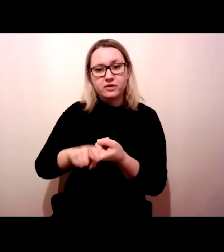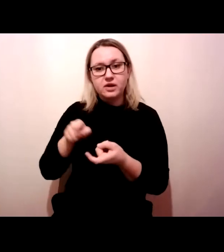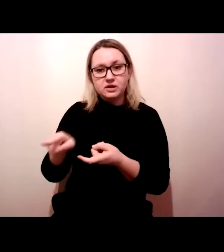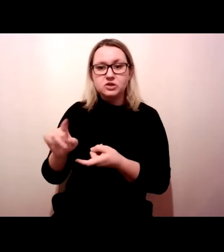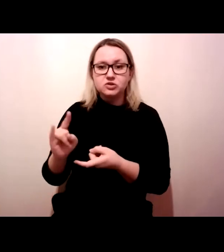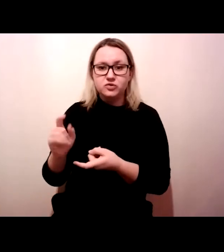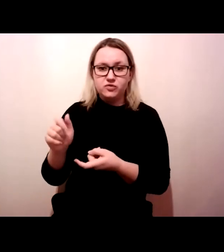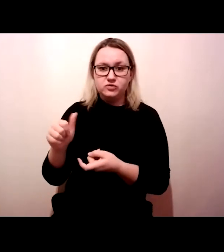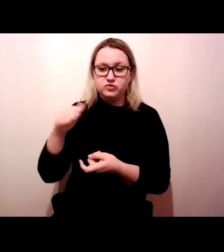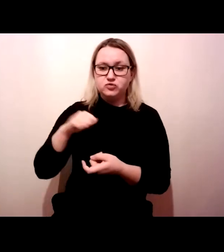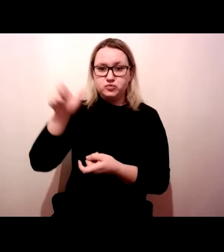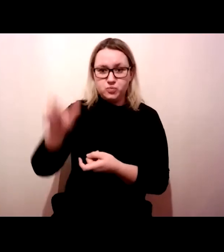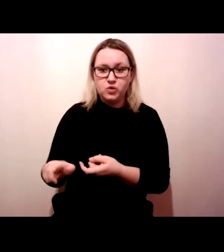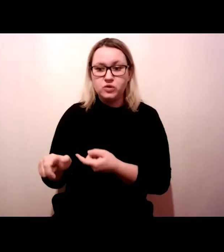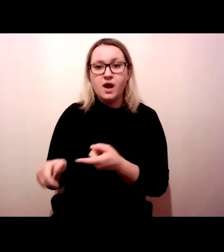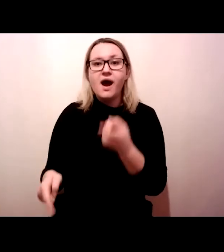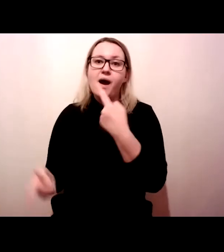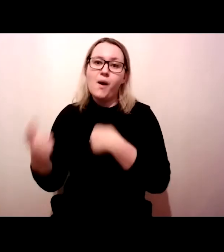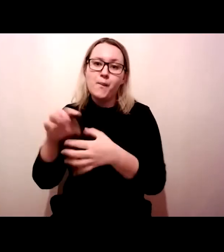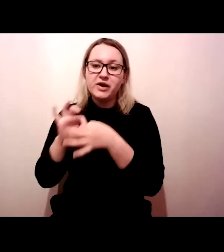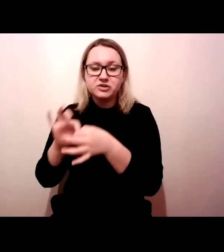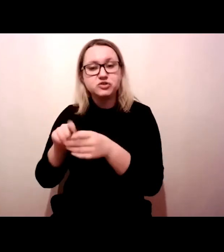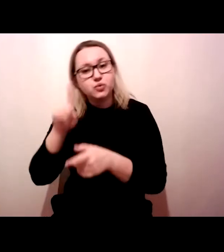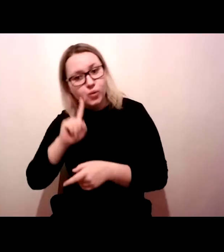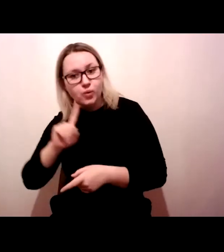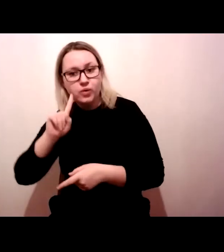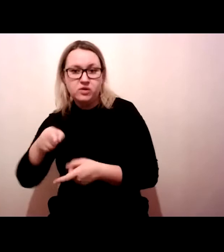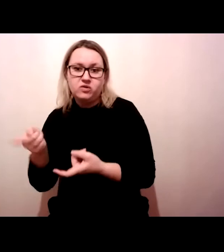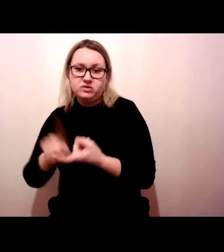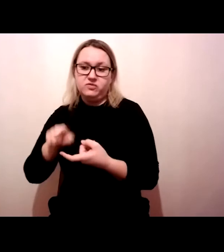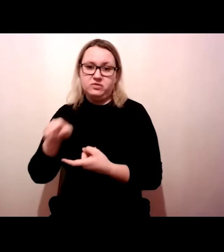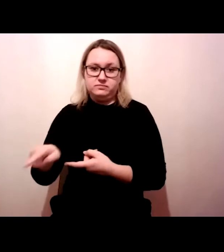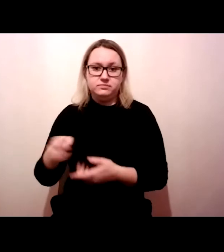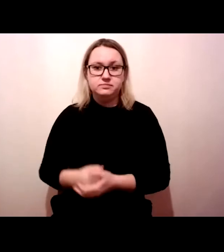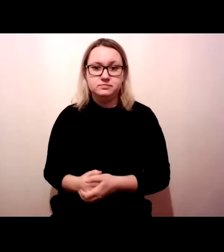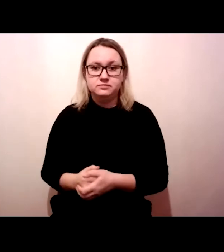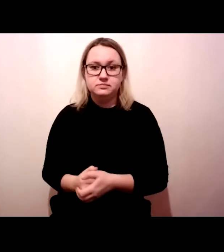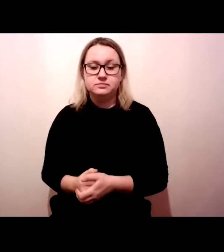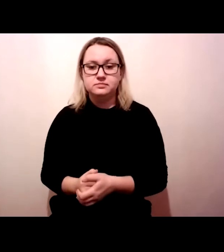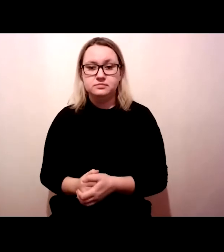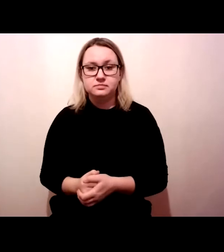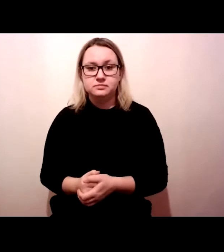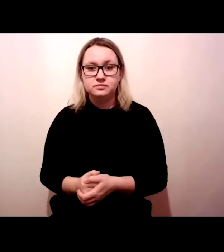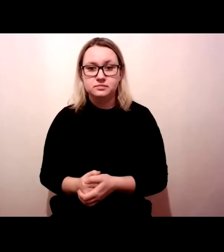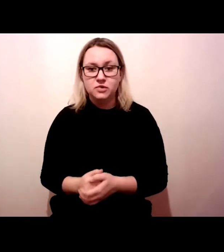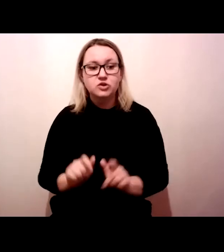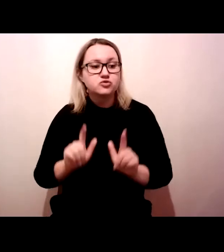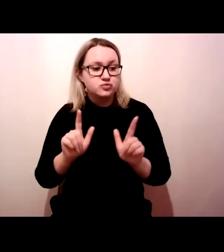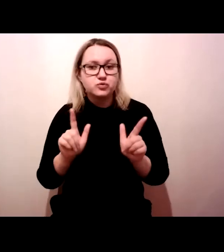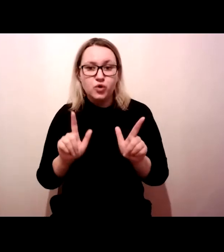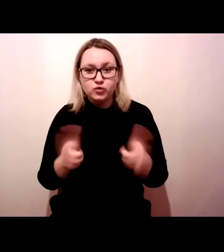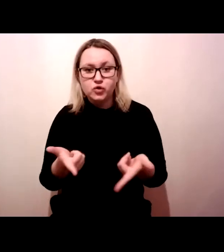very beginning to its very end. So, well, it all depends on whether a child wants to give